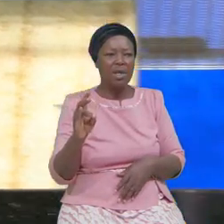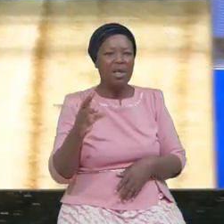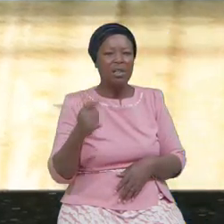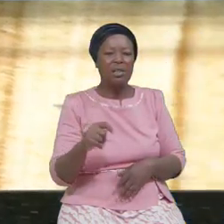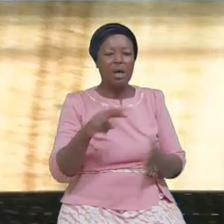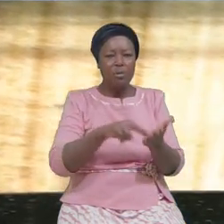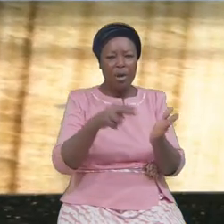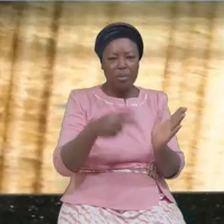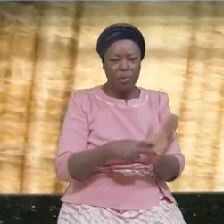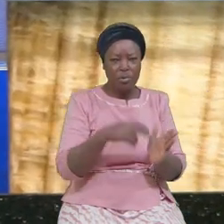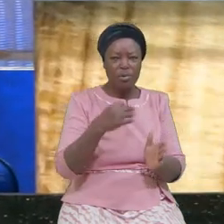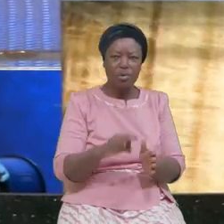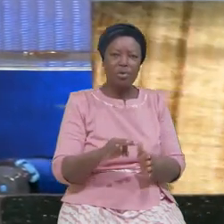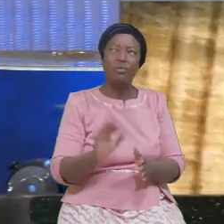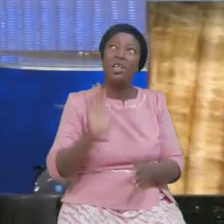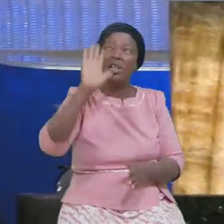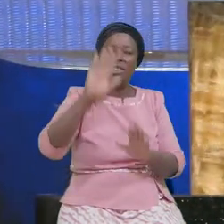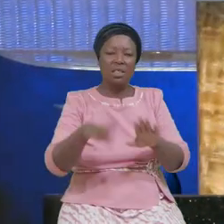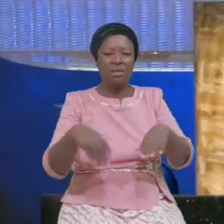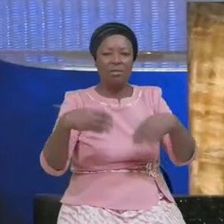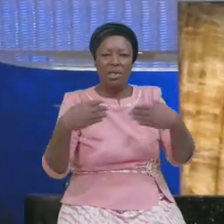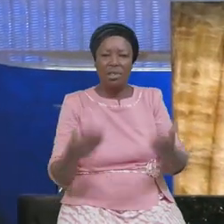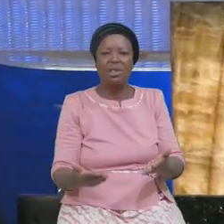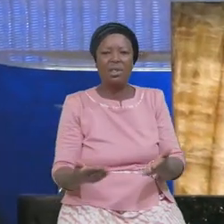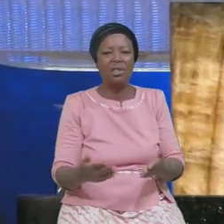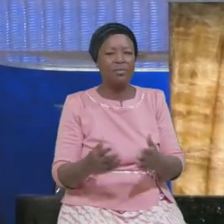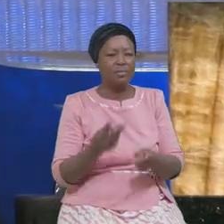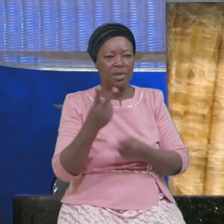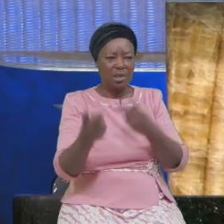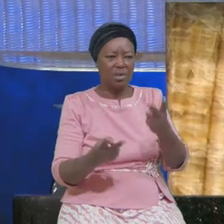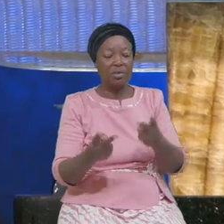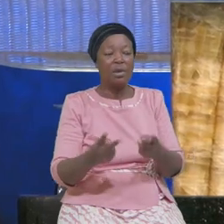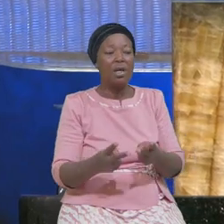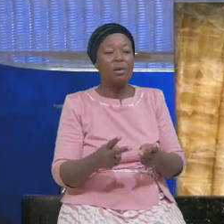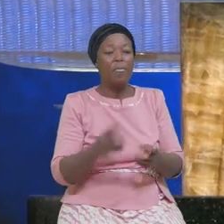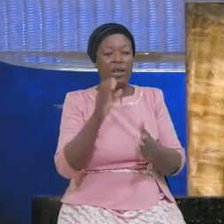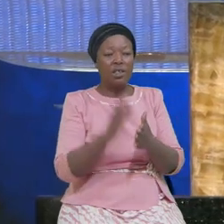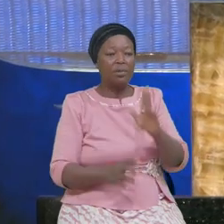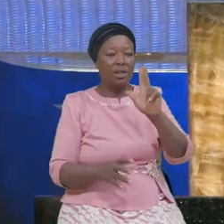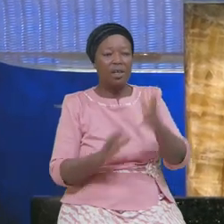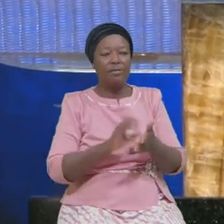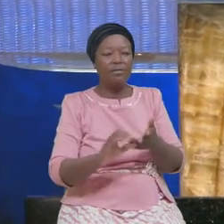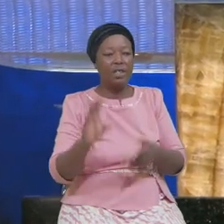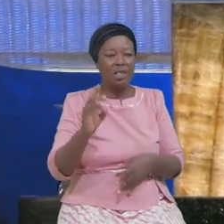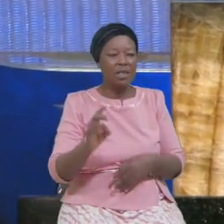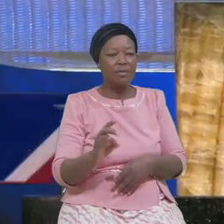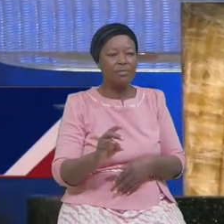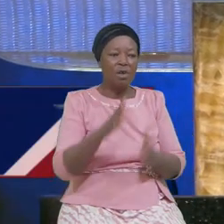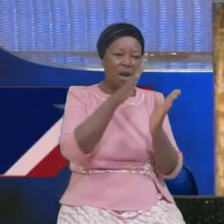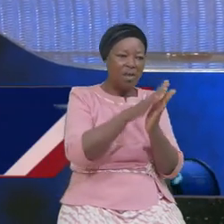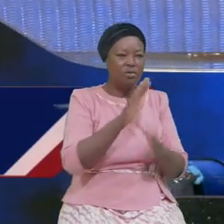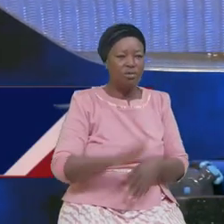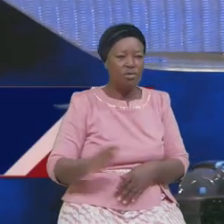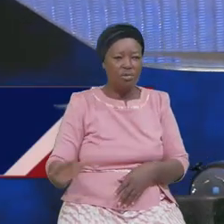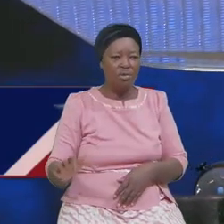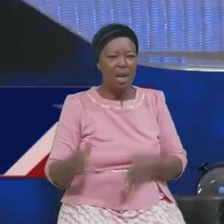purpose of his granted visitation. Chapter 3 verse 7, little children, let no